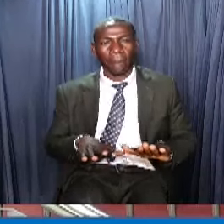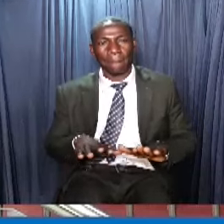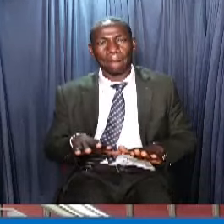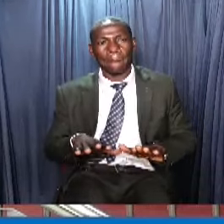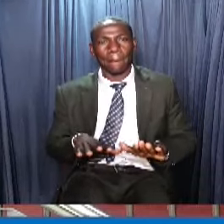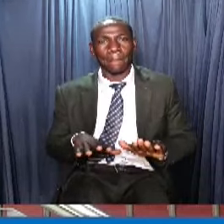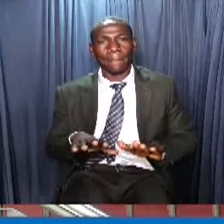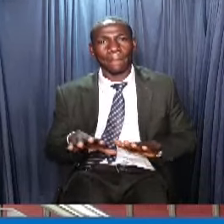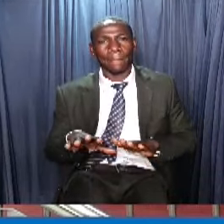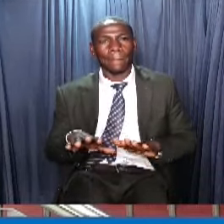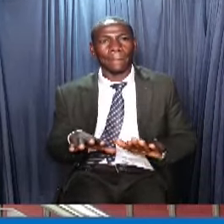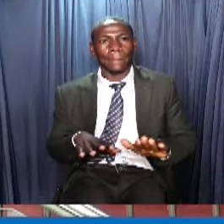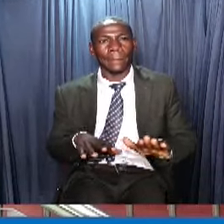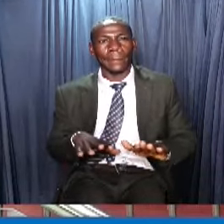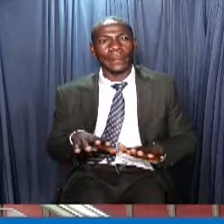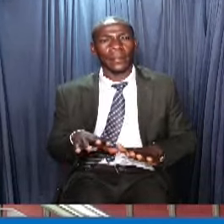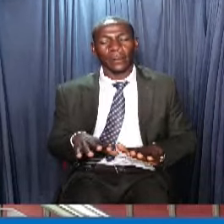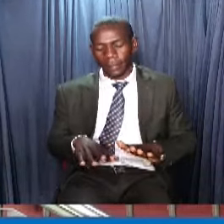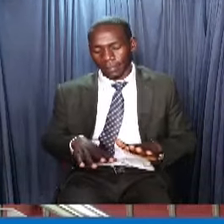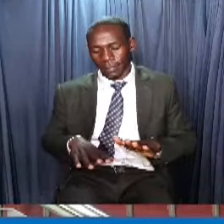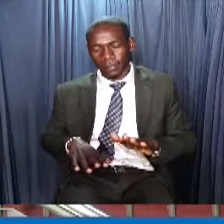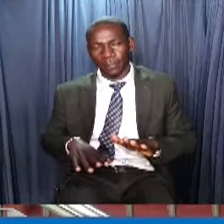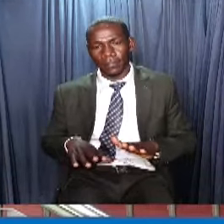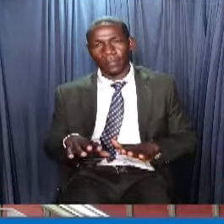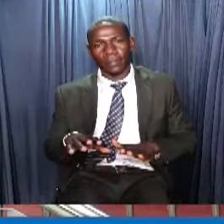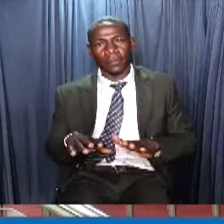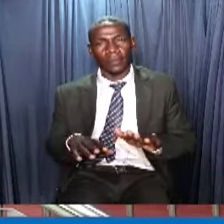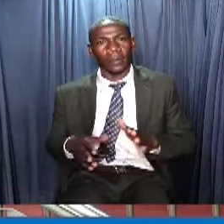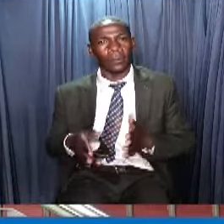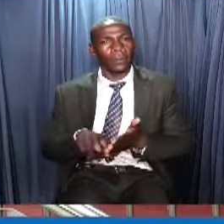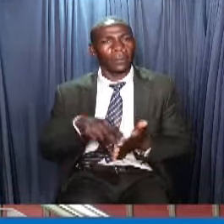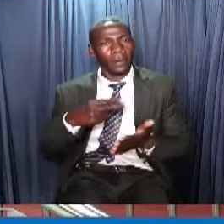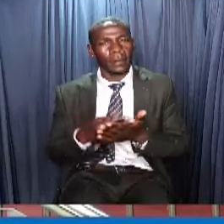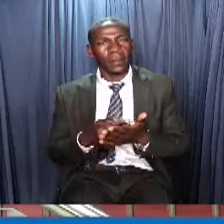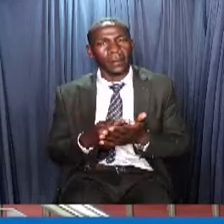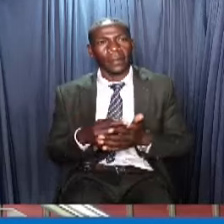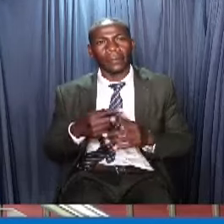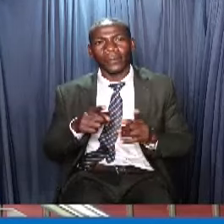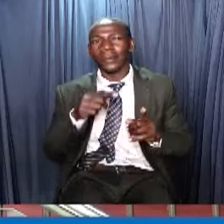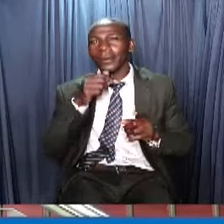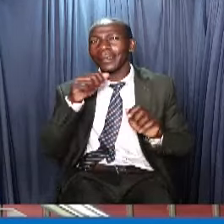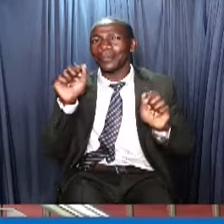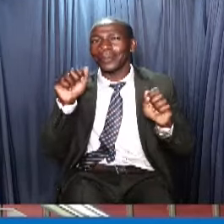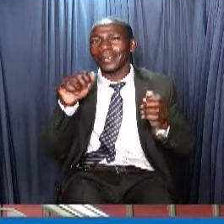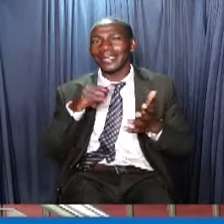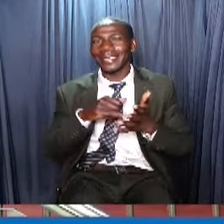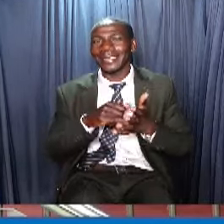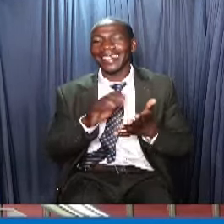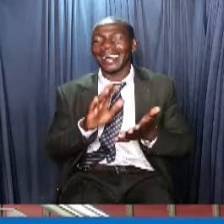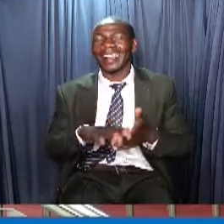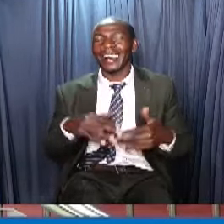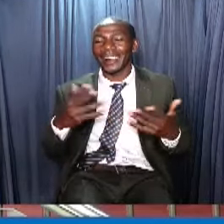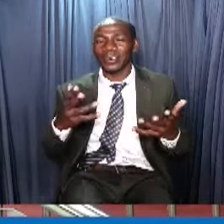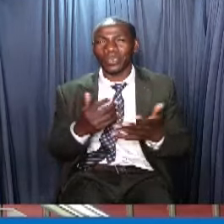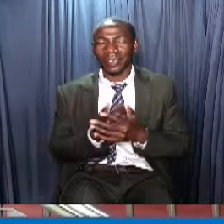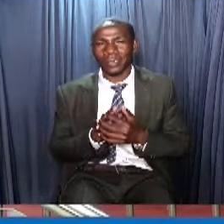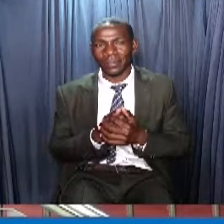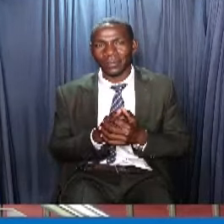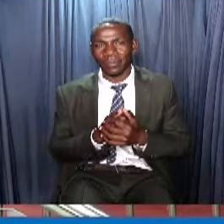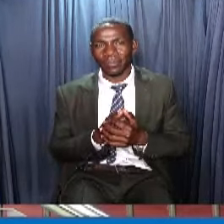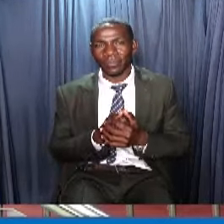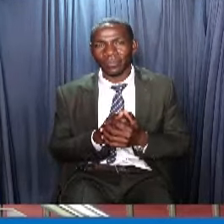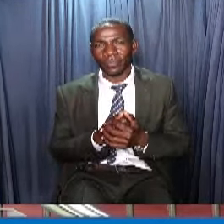on the door. Everybody is trying to kuangusha msituni. Every boy, girl is laying in the bush because you're not determined yet. Hallelujah.